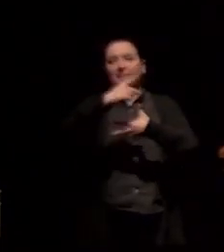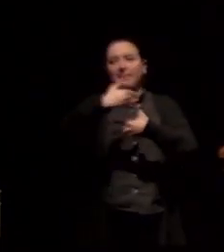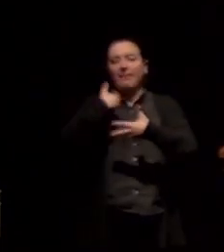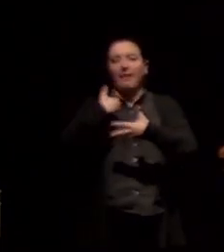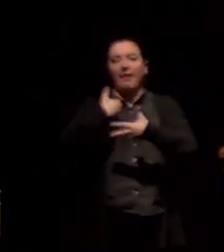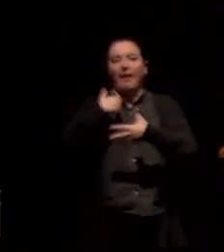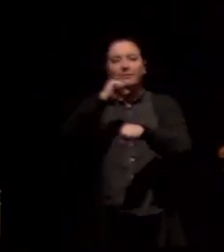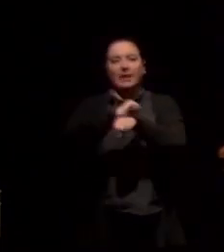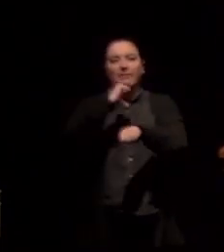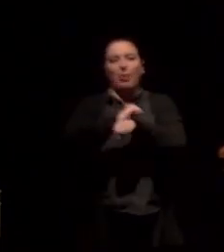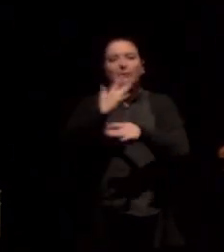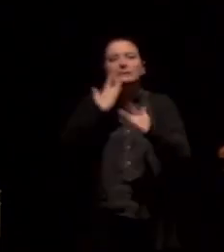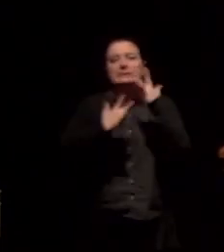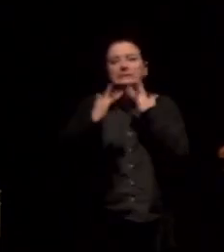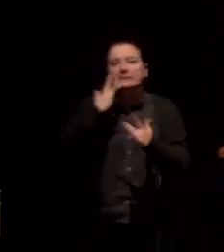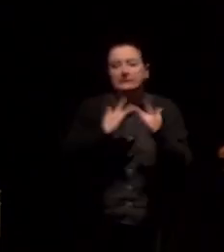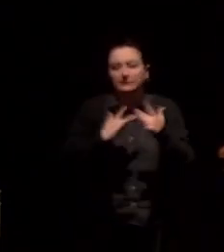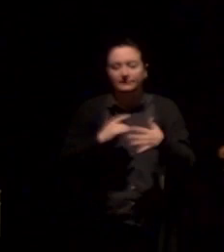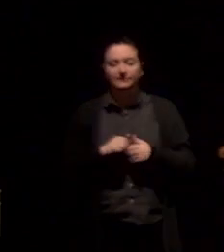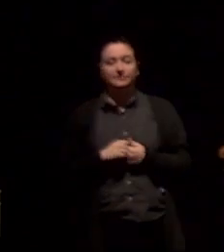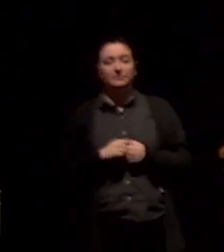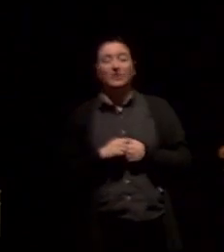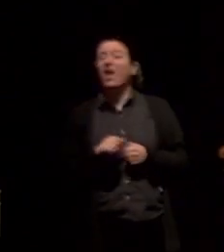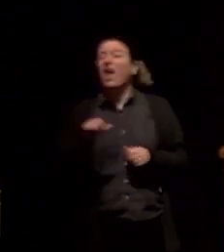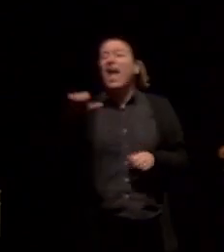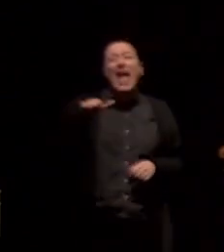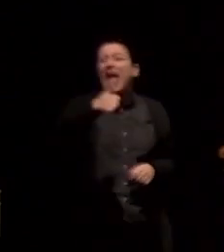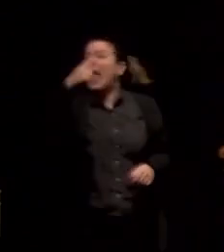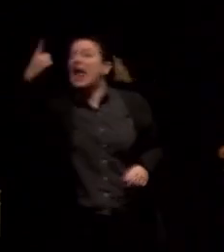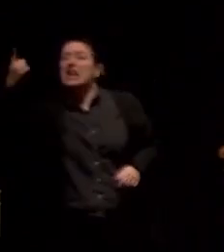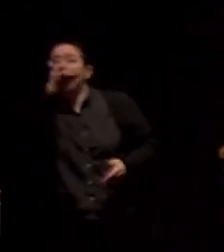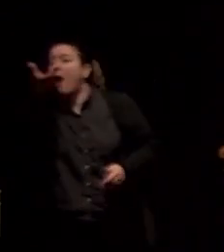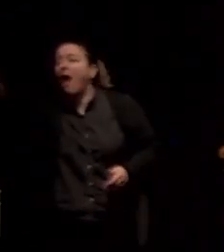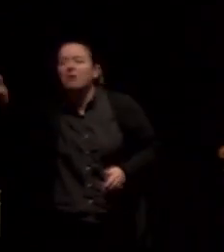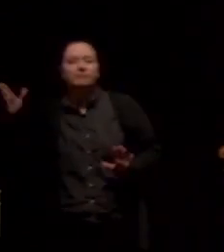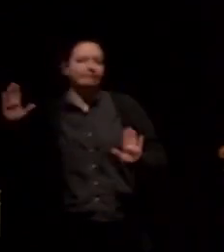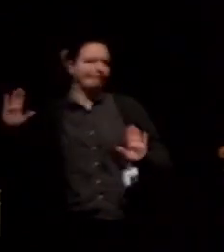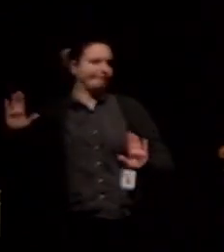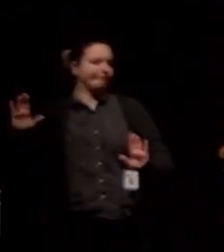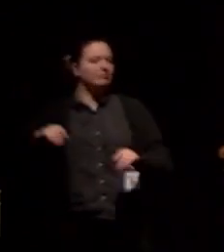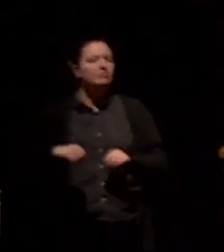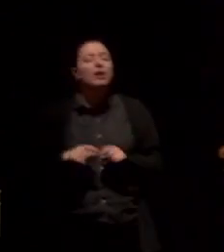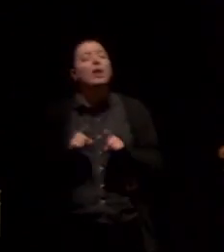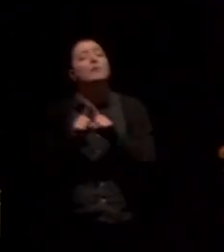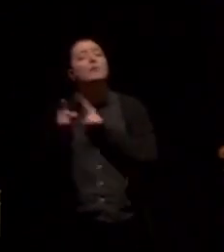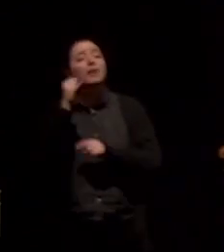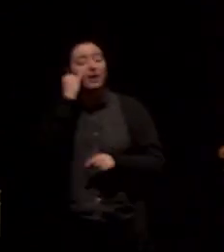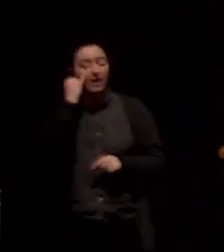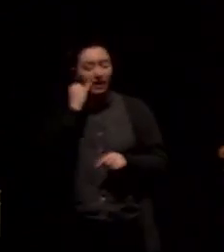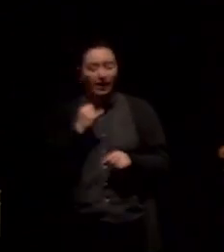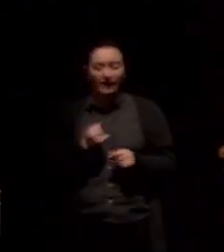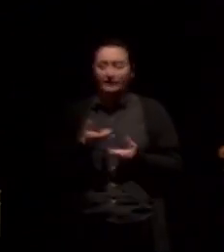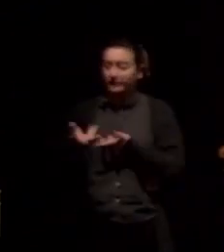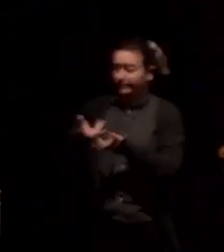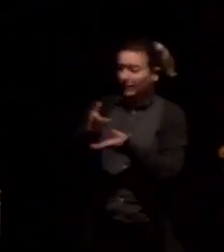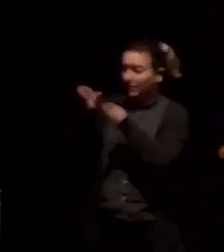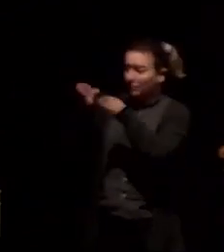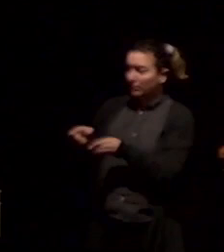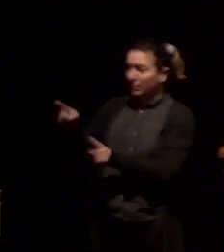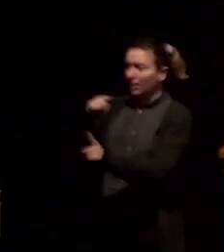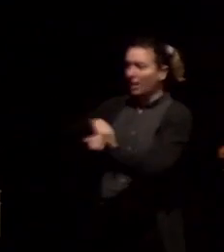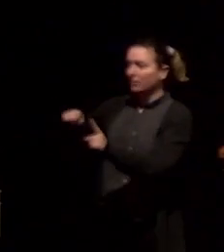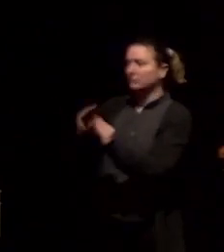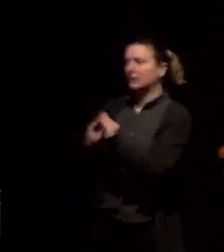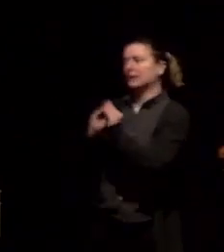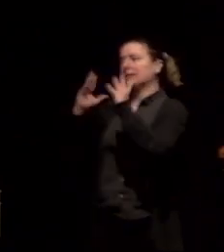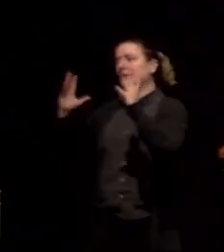it wasn't just anybody who was unemployed, but if you were working with the person who had some of these clear multiple identities, so that if they were